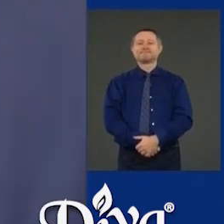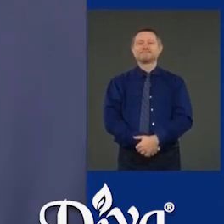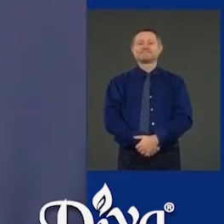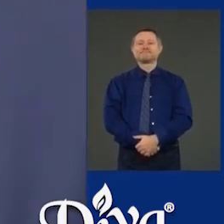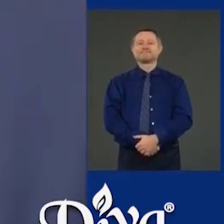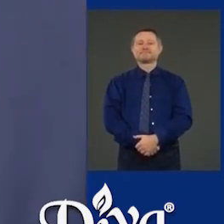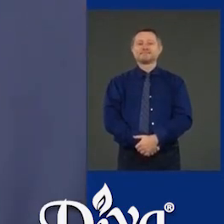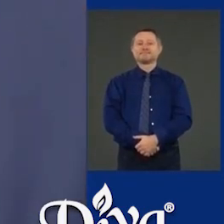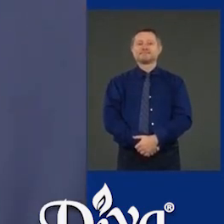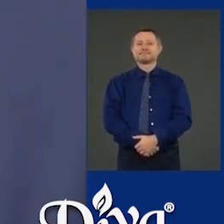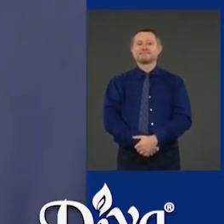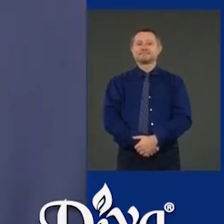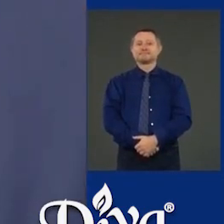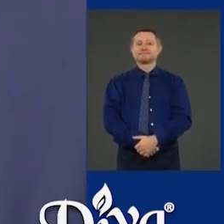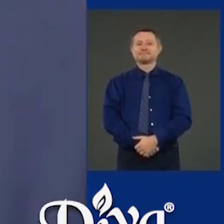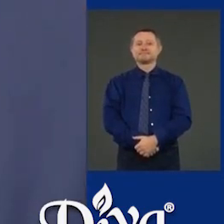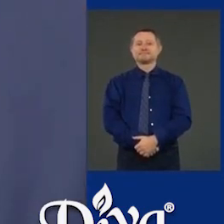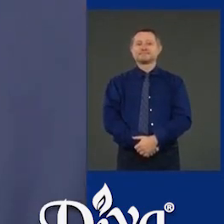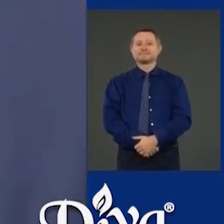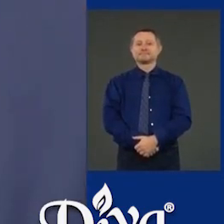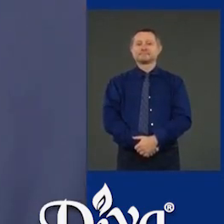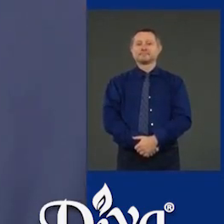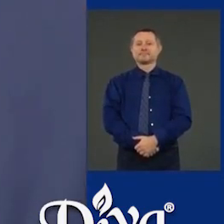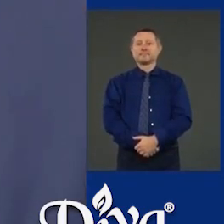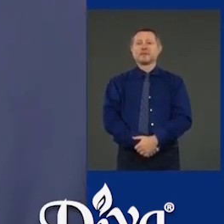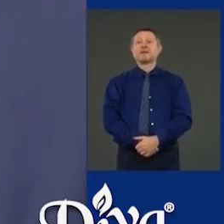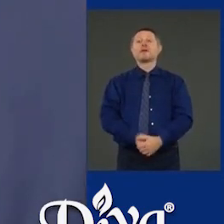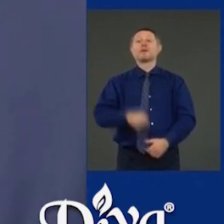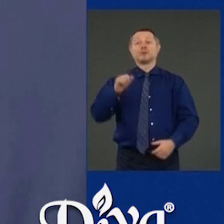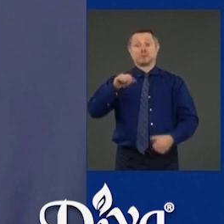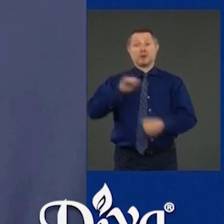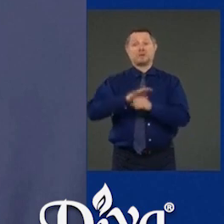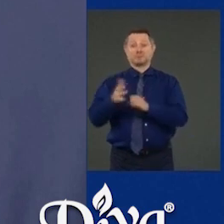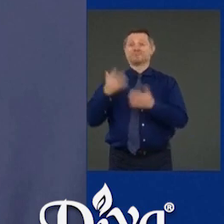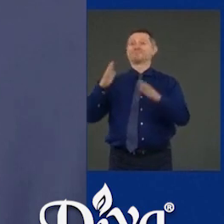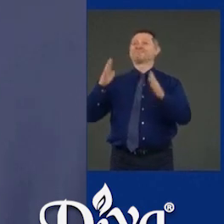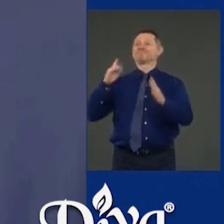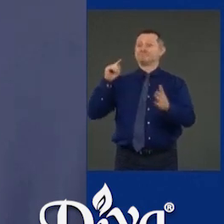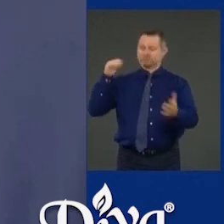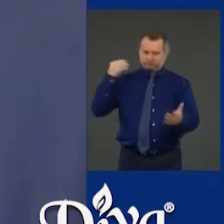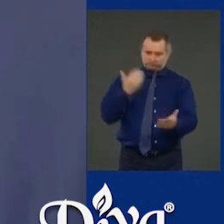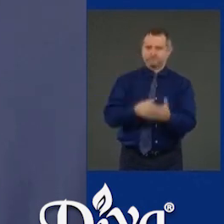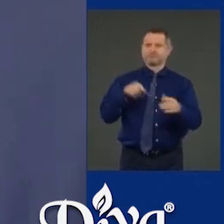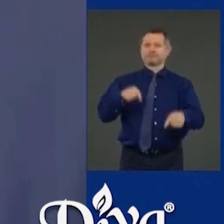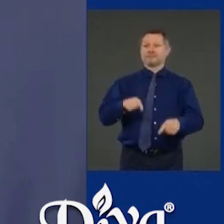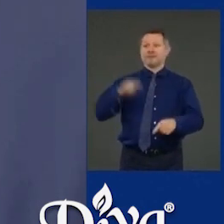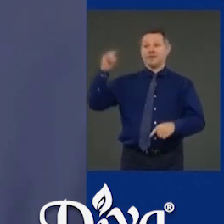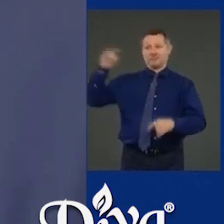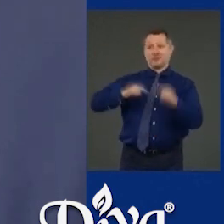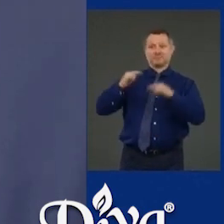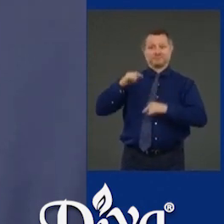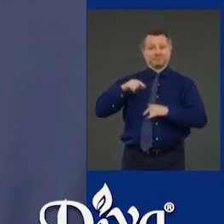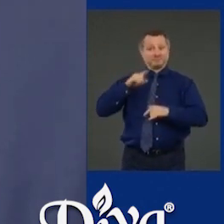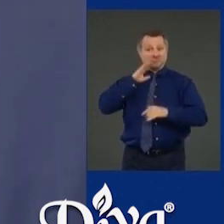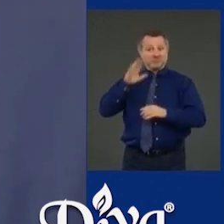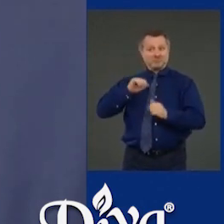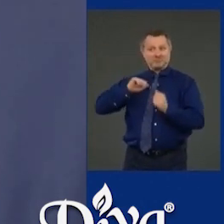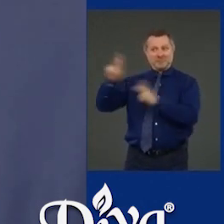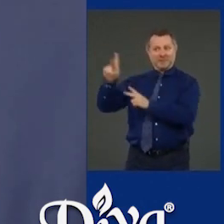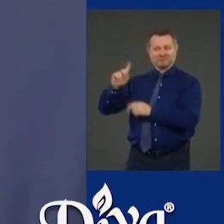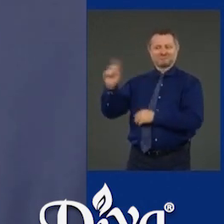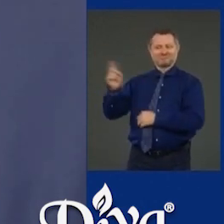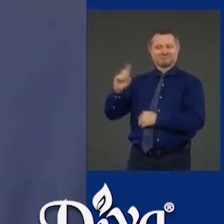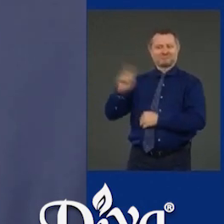but it's not going to leave on a jet airplane. It only goes by working together with New York, New Jersey, and the other states in our